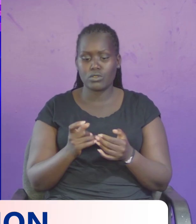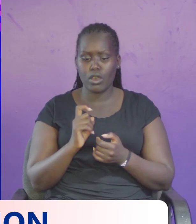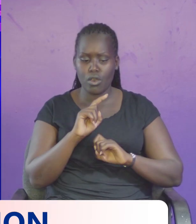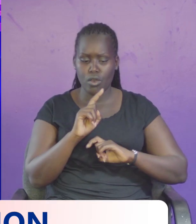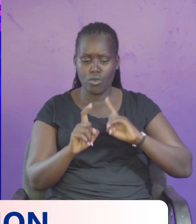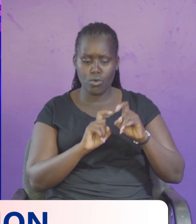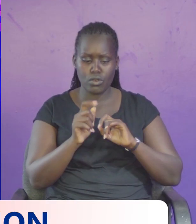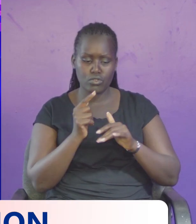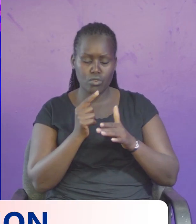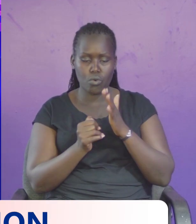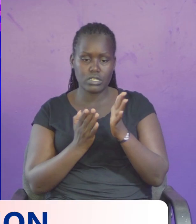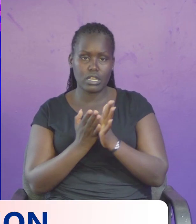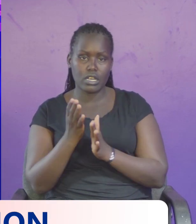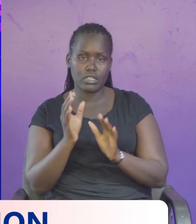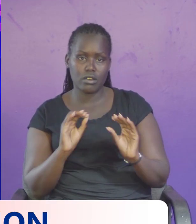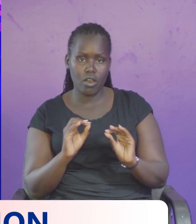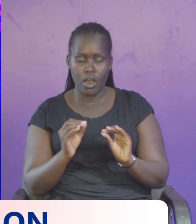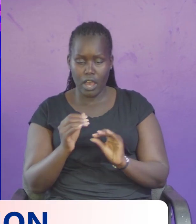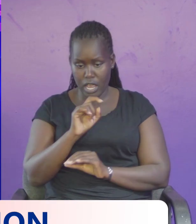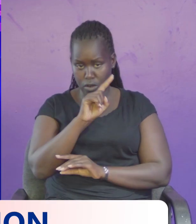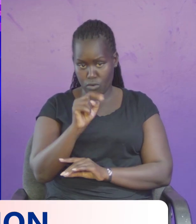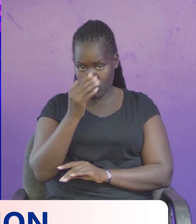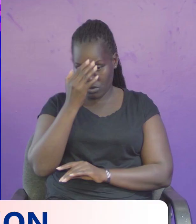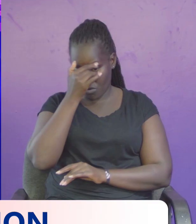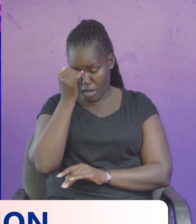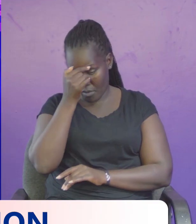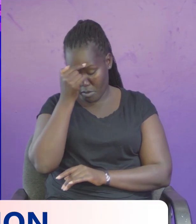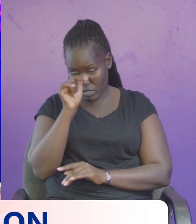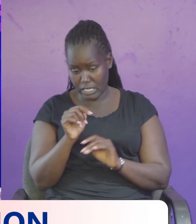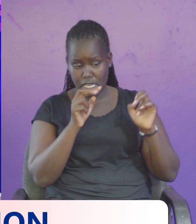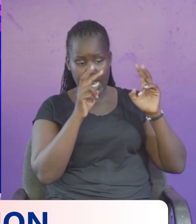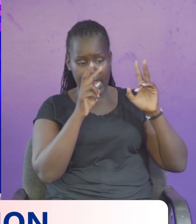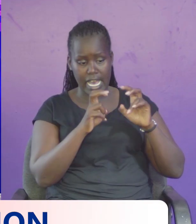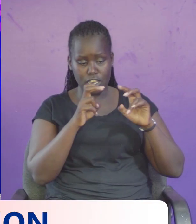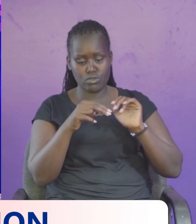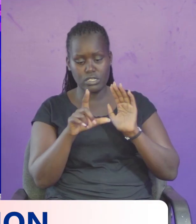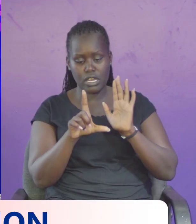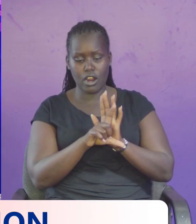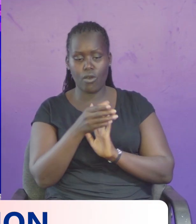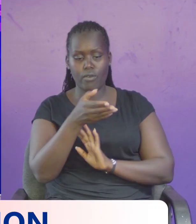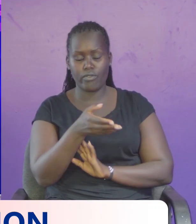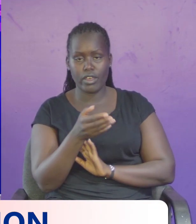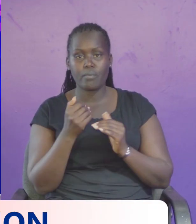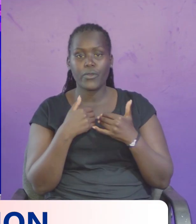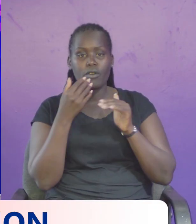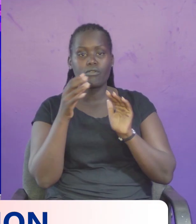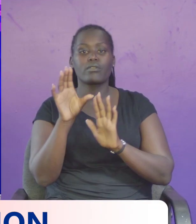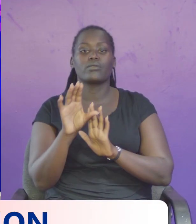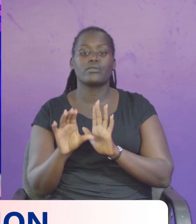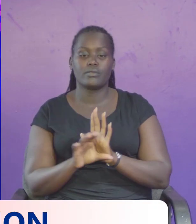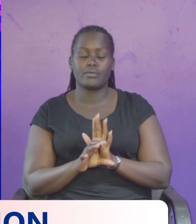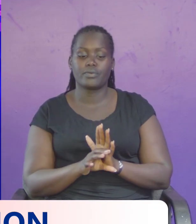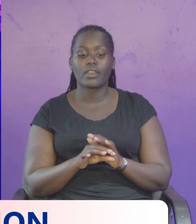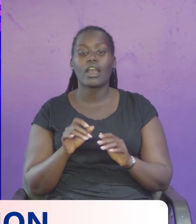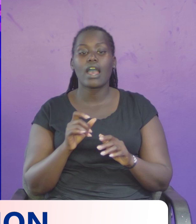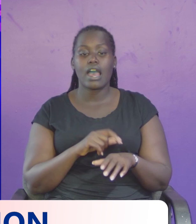is not right. And why do you question? You question because these issues are put in the law. Of course We have the Constitution. So when